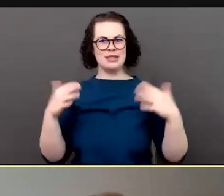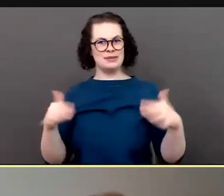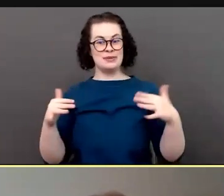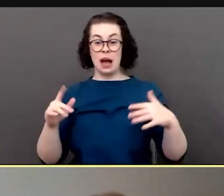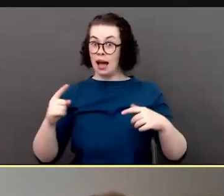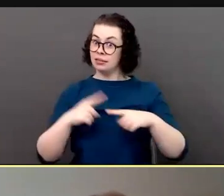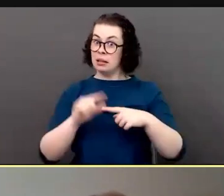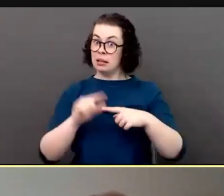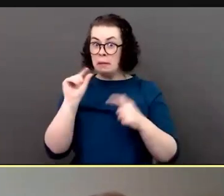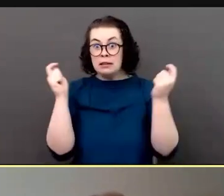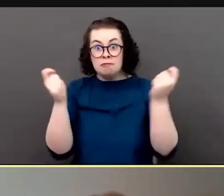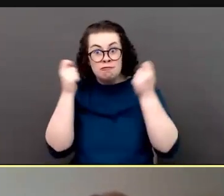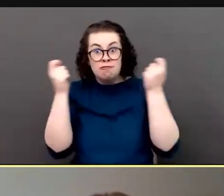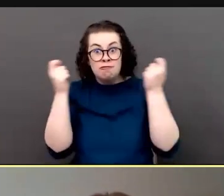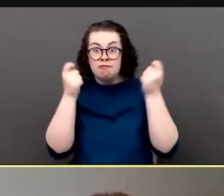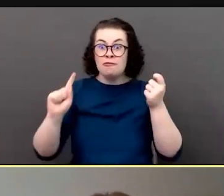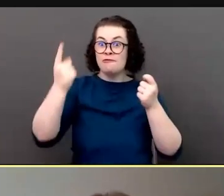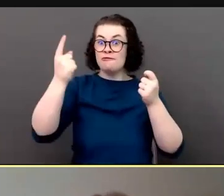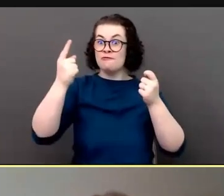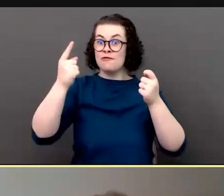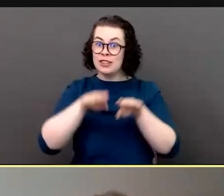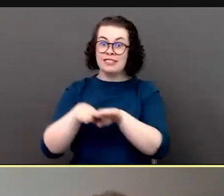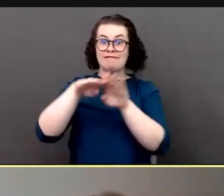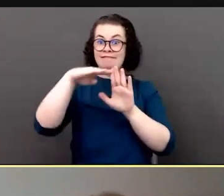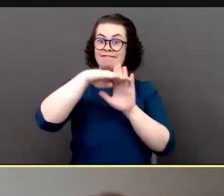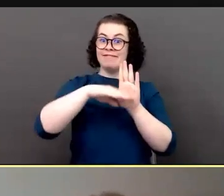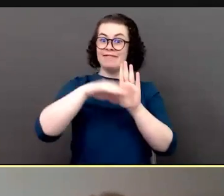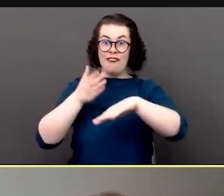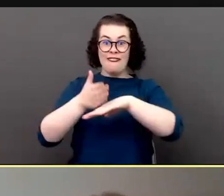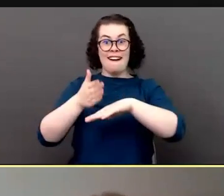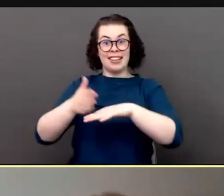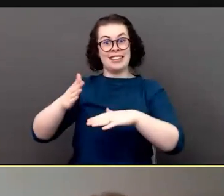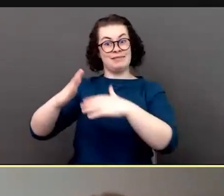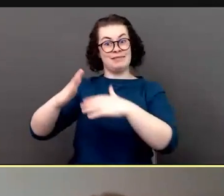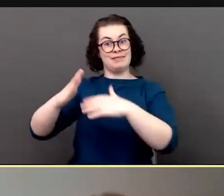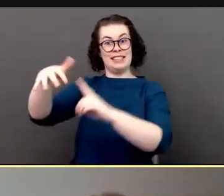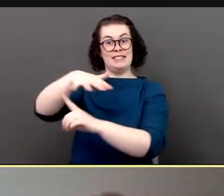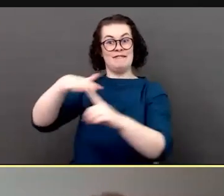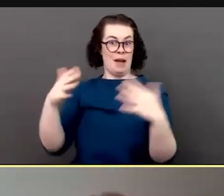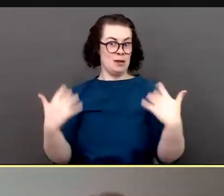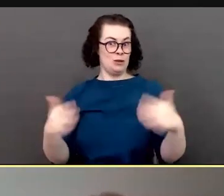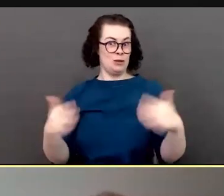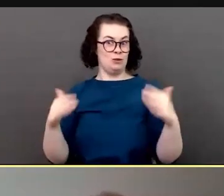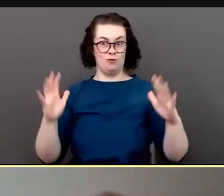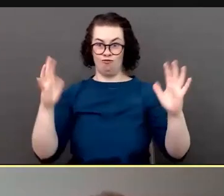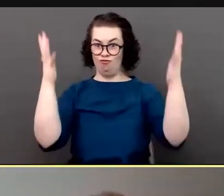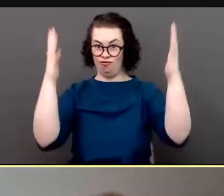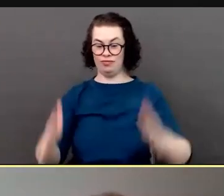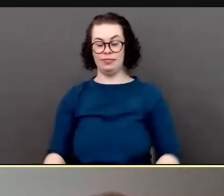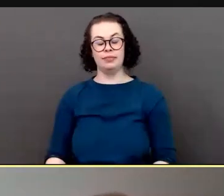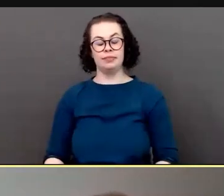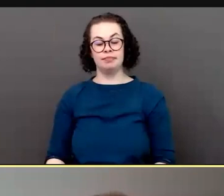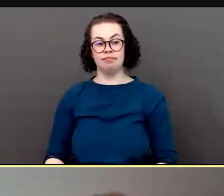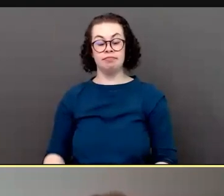European accessibility standard for the built environment. I understand, and I heard of myself that the